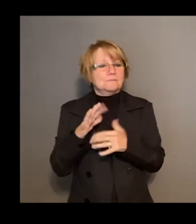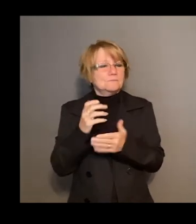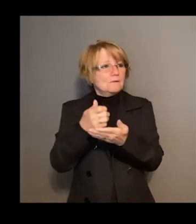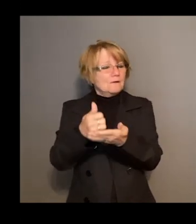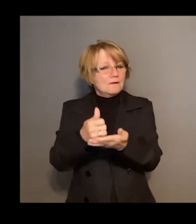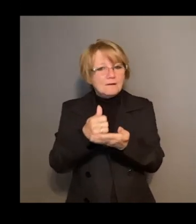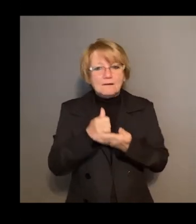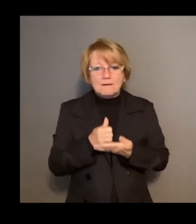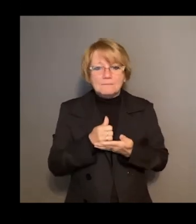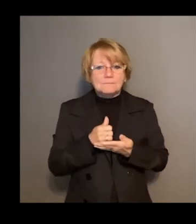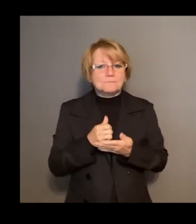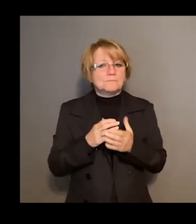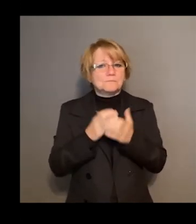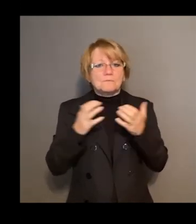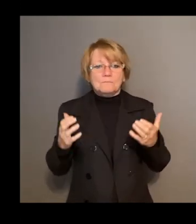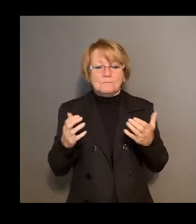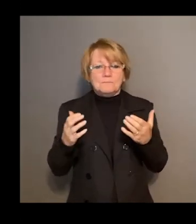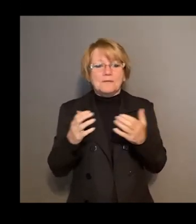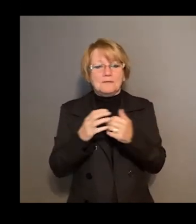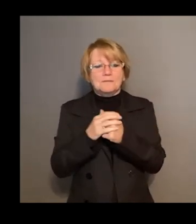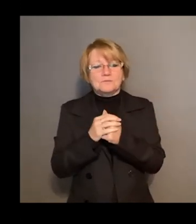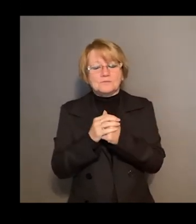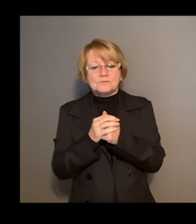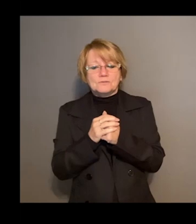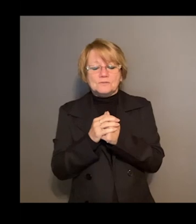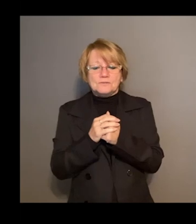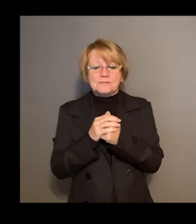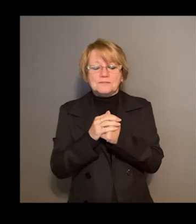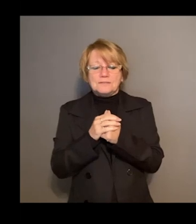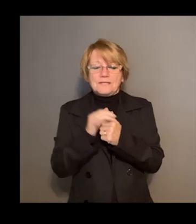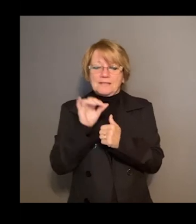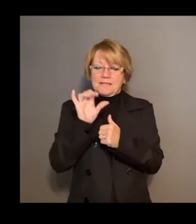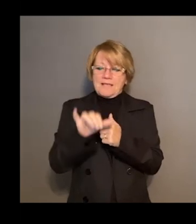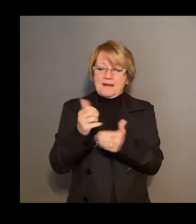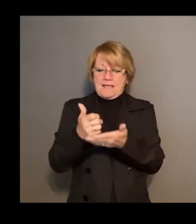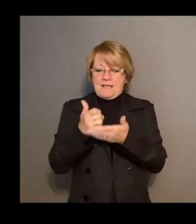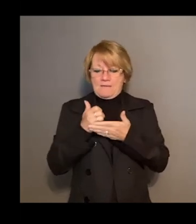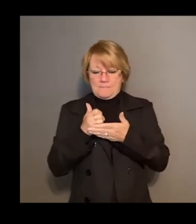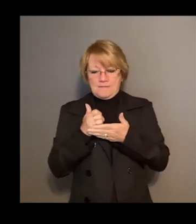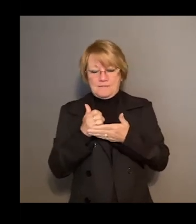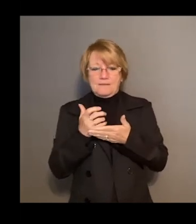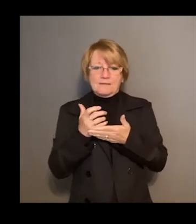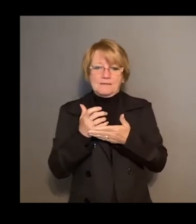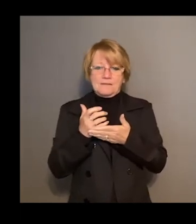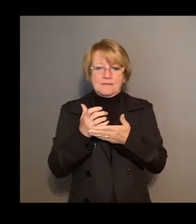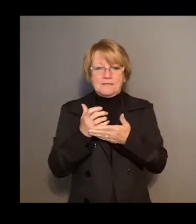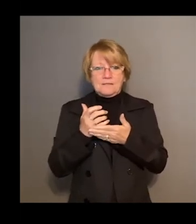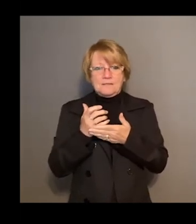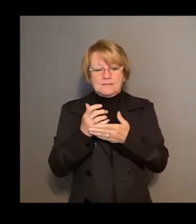was really just super helpful for me to sort of